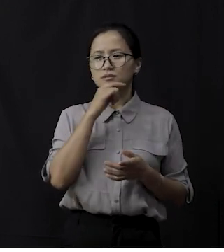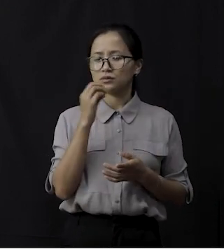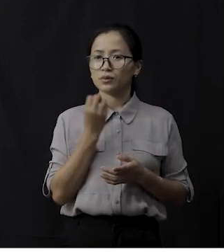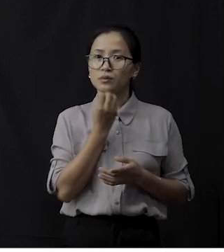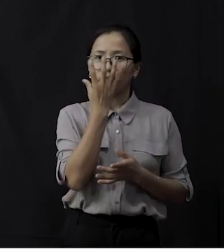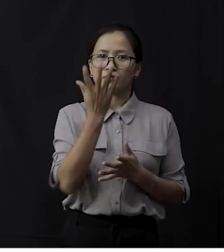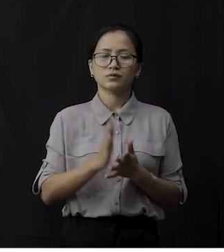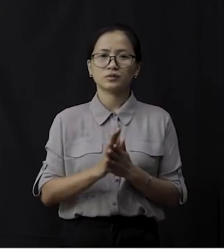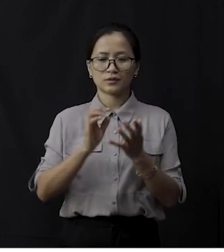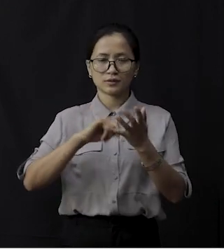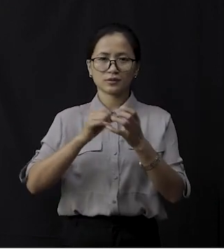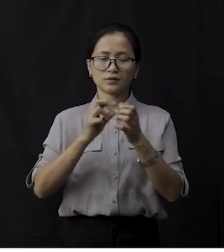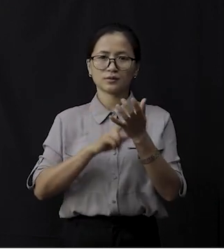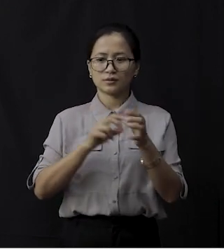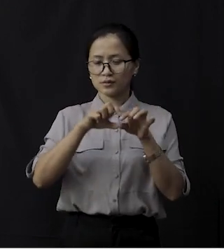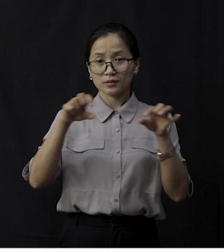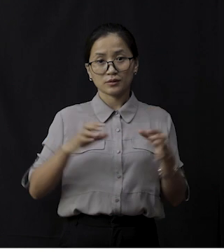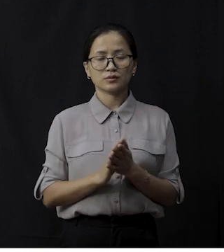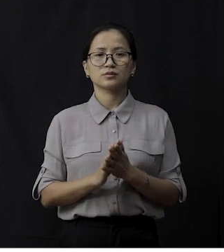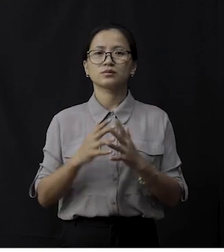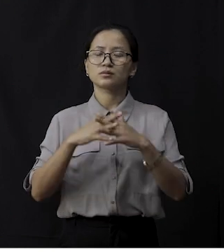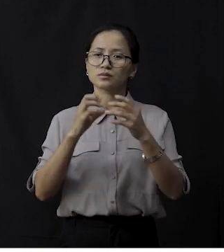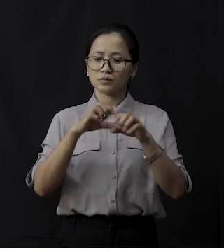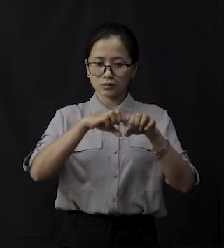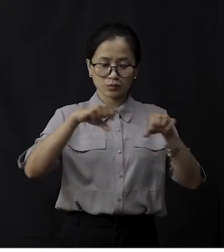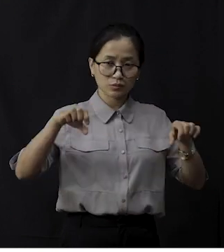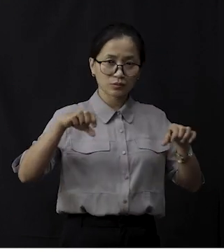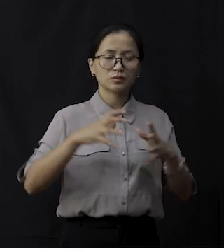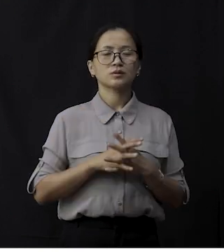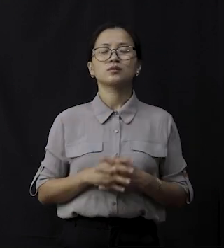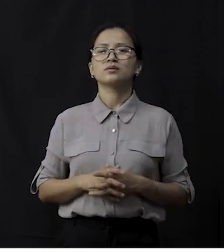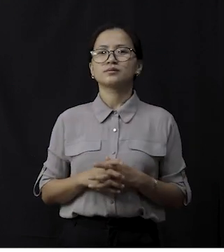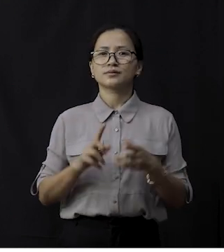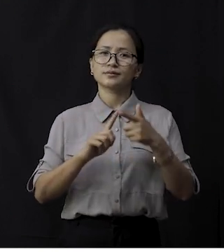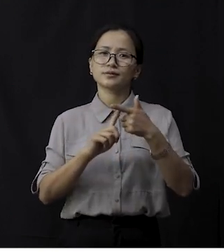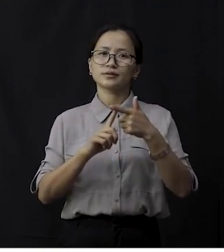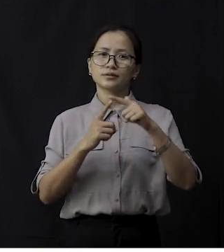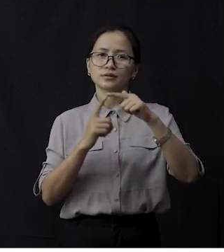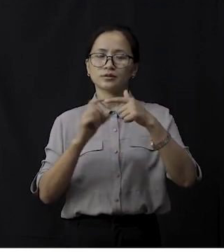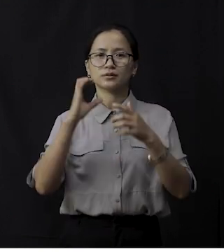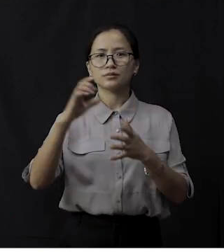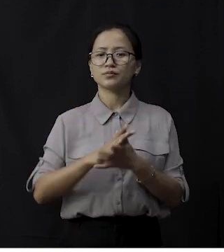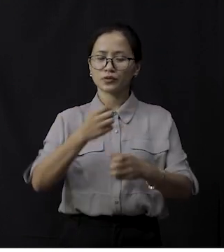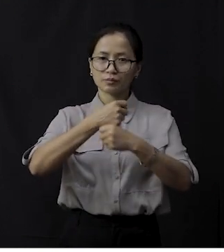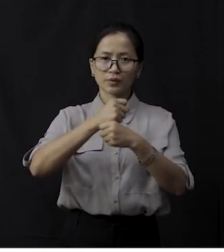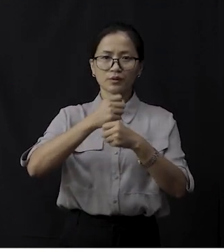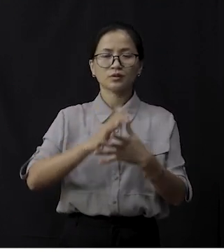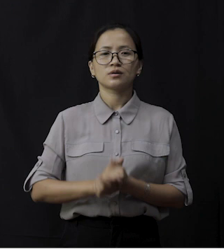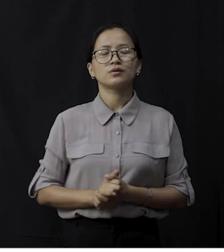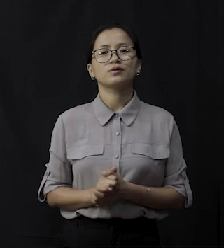jasmine, sandalwood, and many other, etc. That is what is written, etc. They are used to make what? What are these